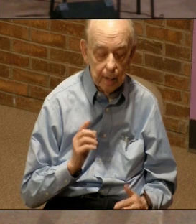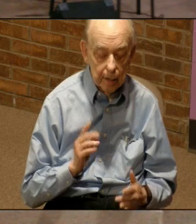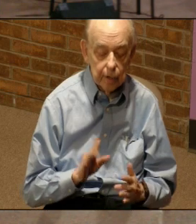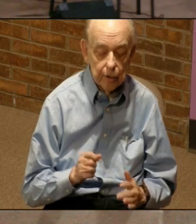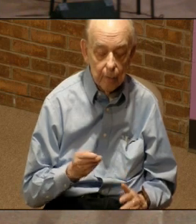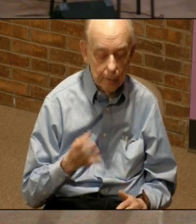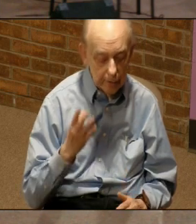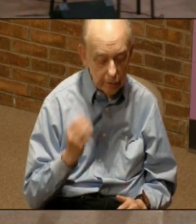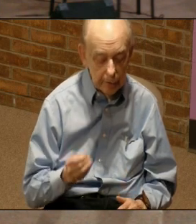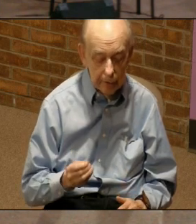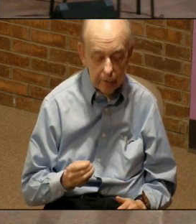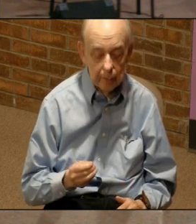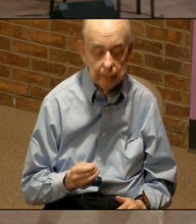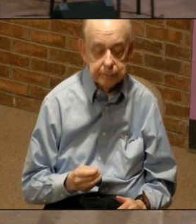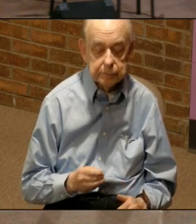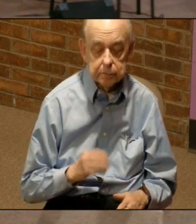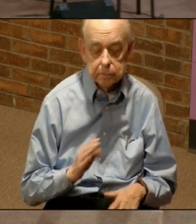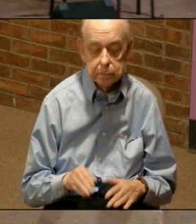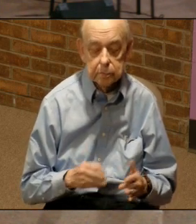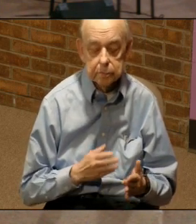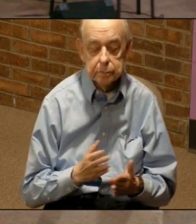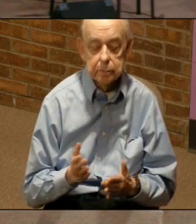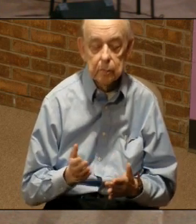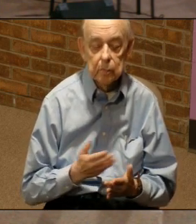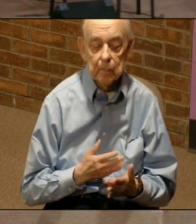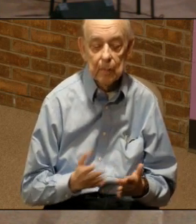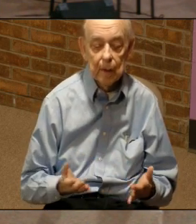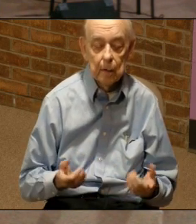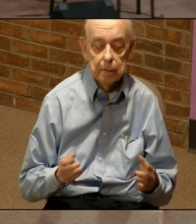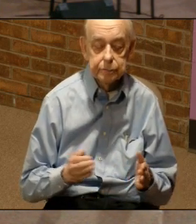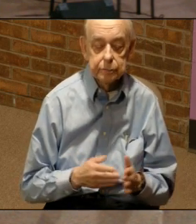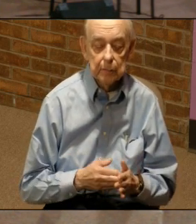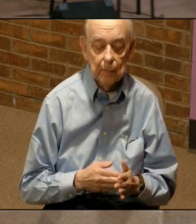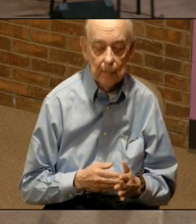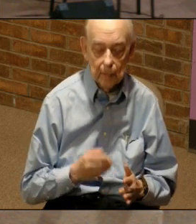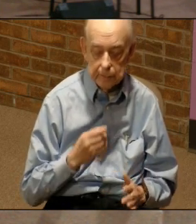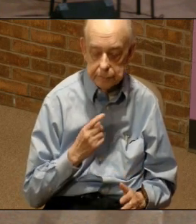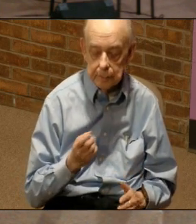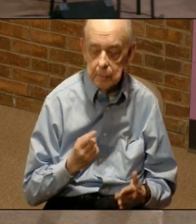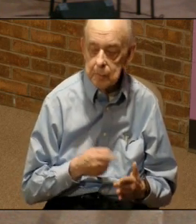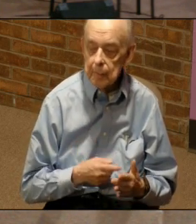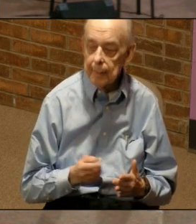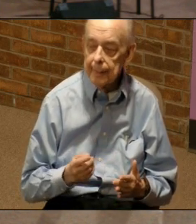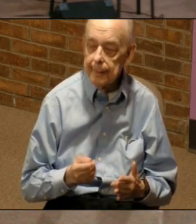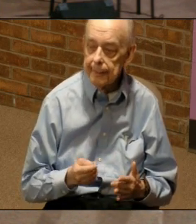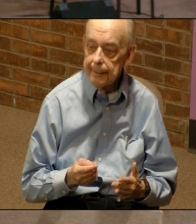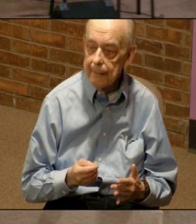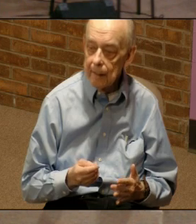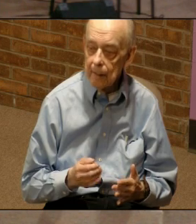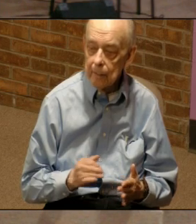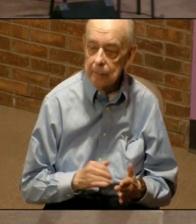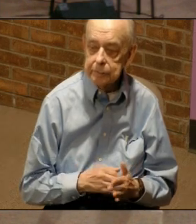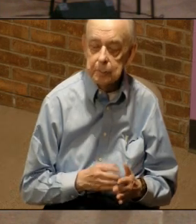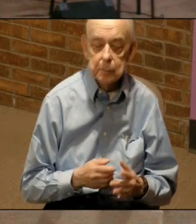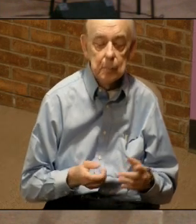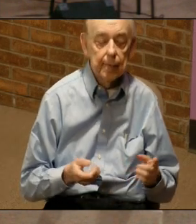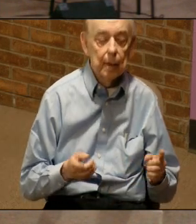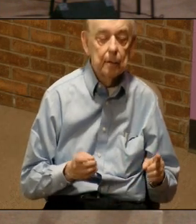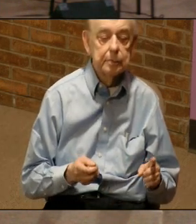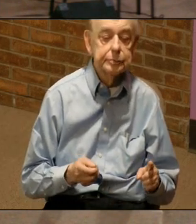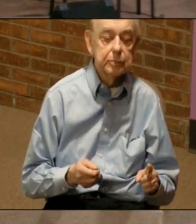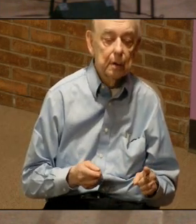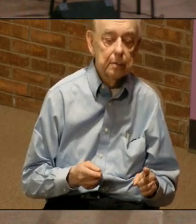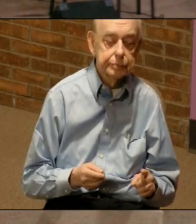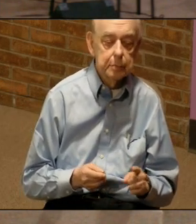years. And so we'll kind of walk through these things. Again, I told you last week that what happens in the